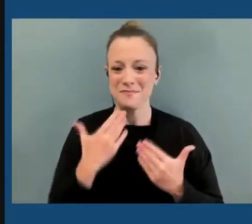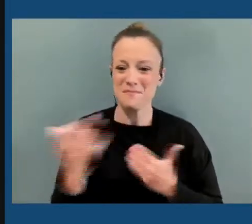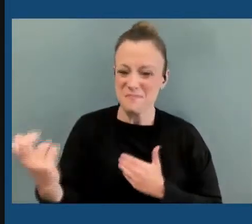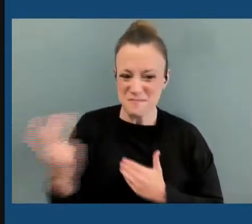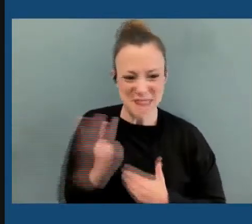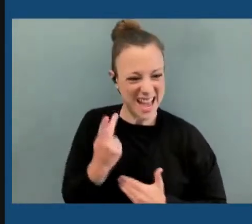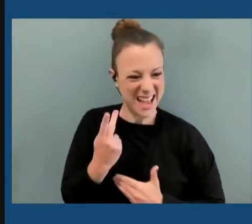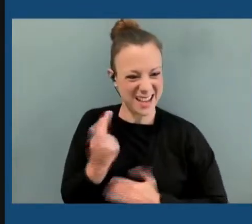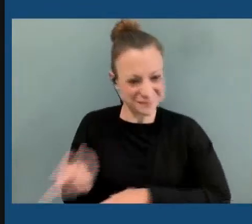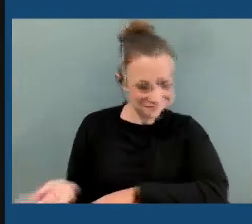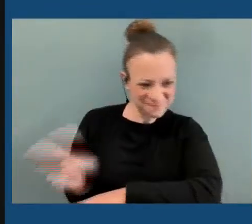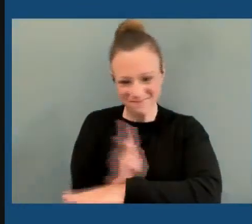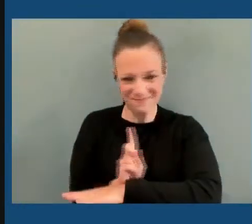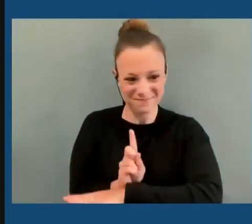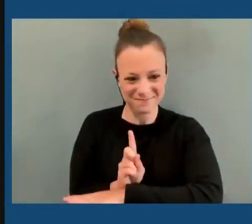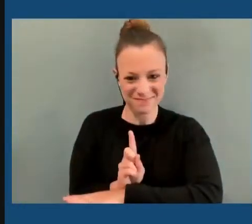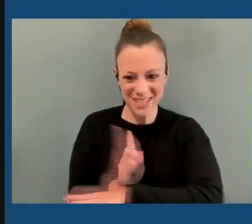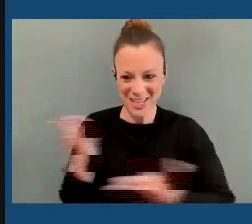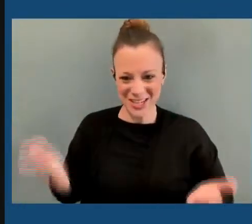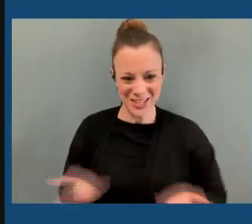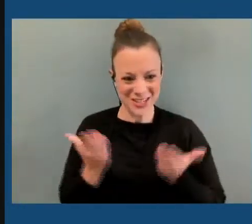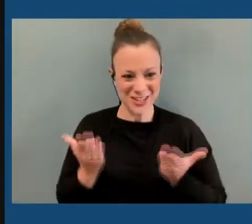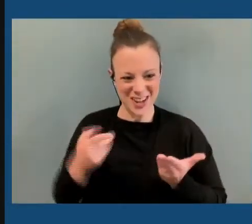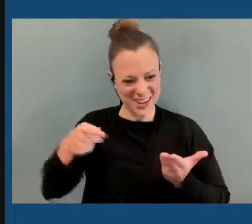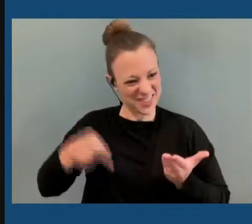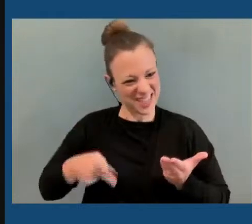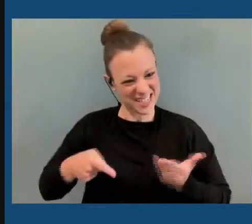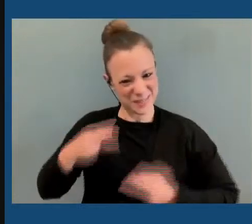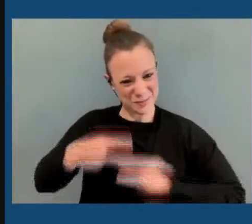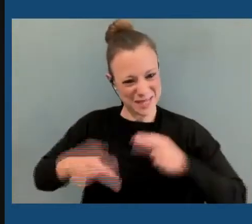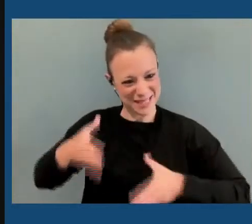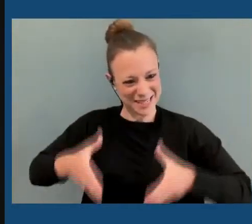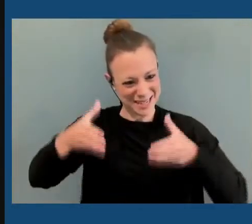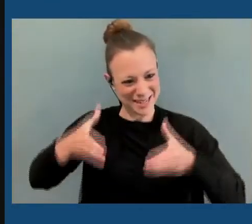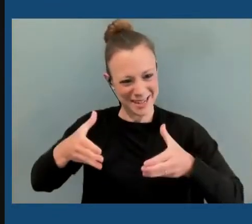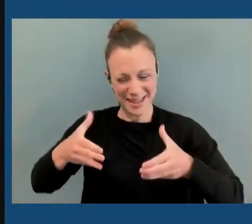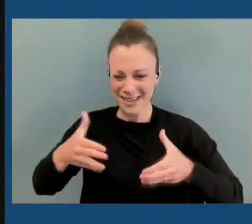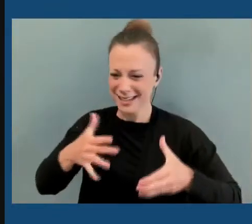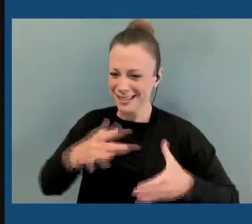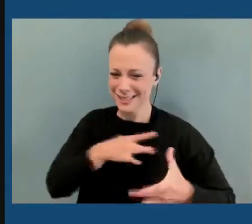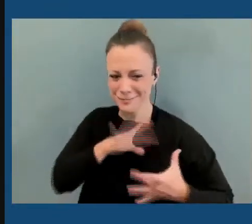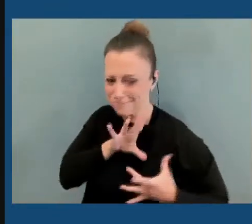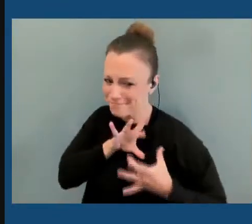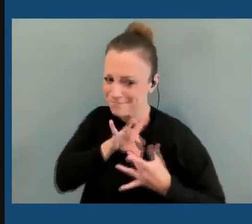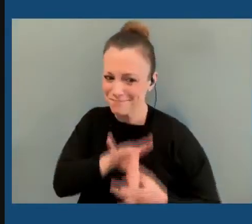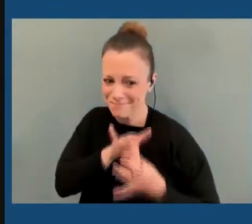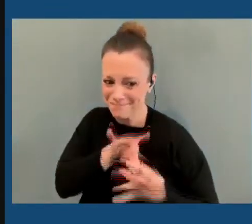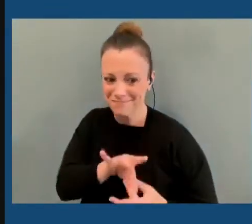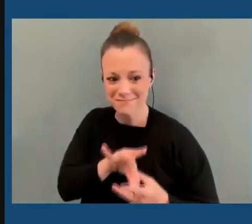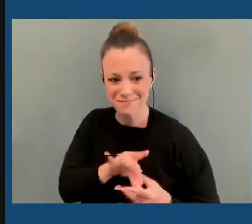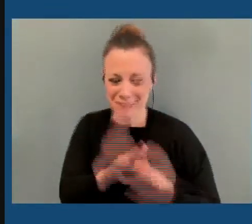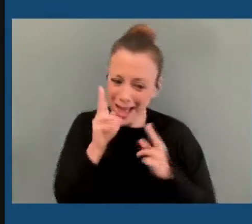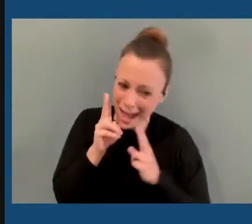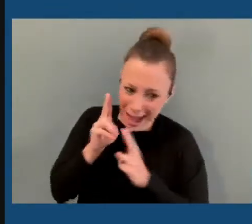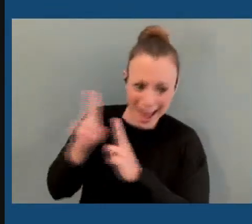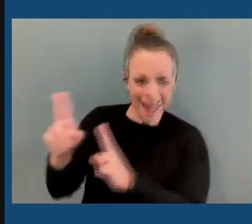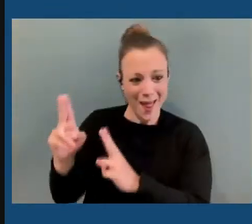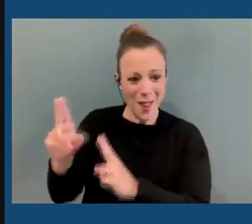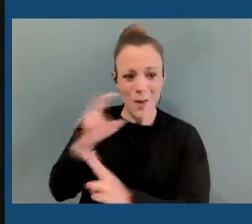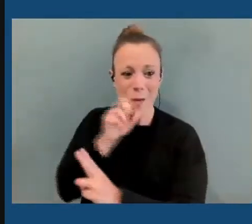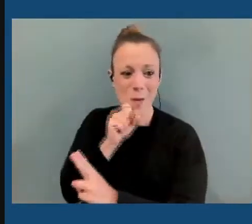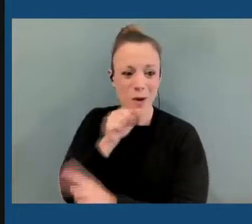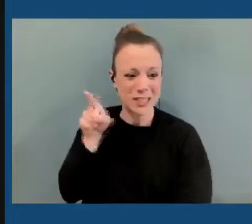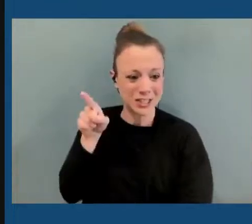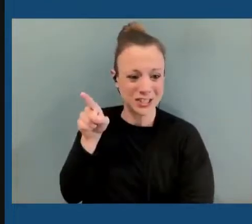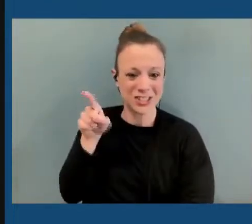place has a special place in my heart. Hale Orange, and I've been a couple years, actually 4 years.